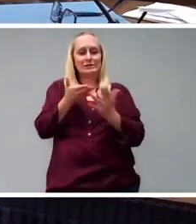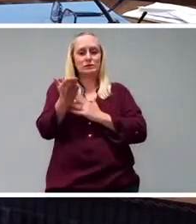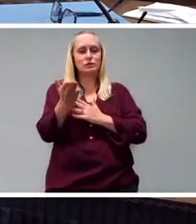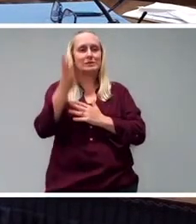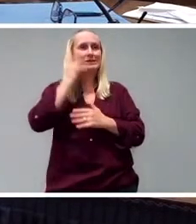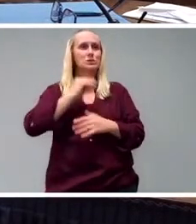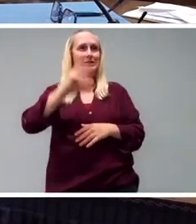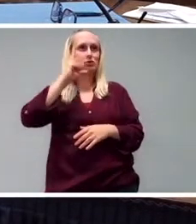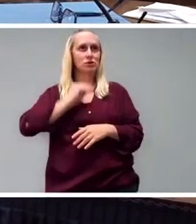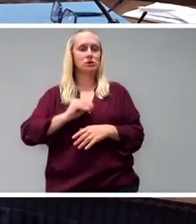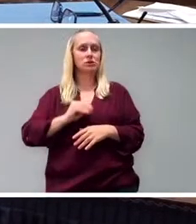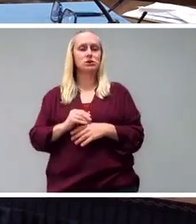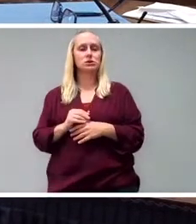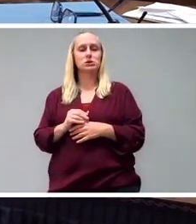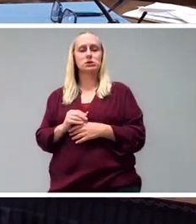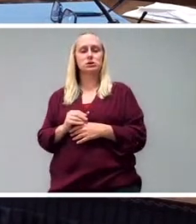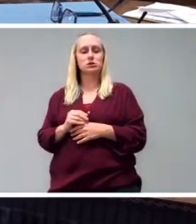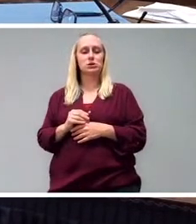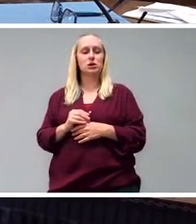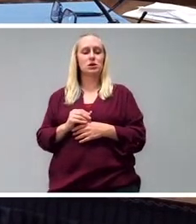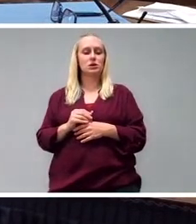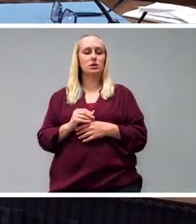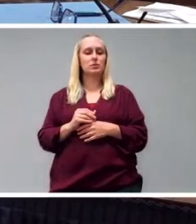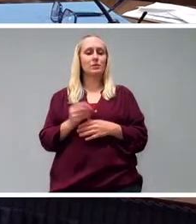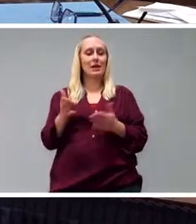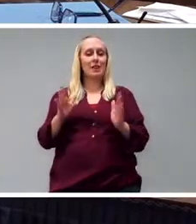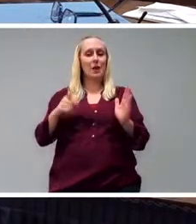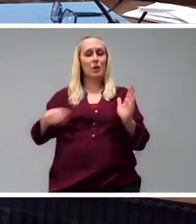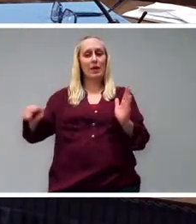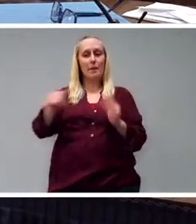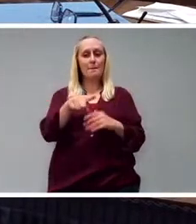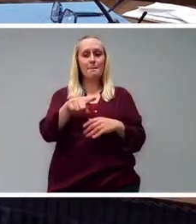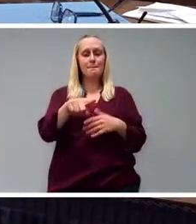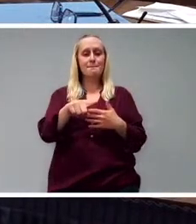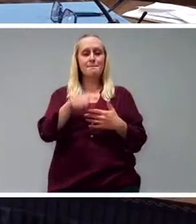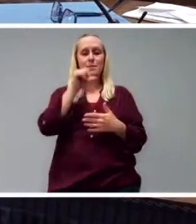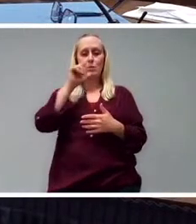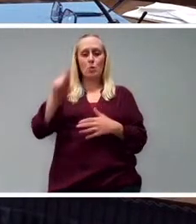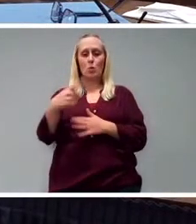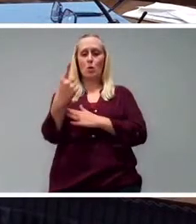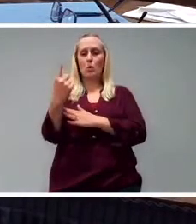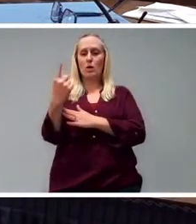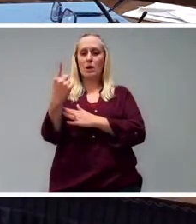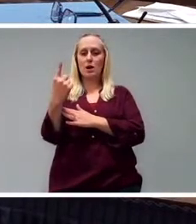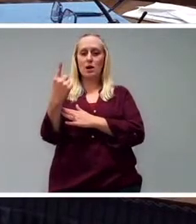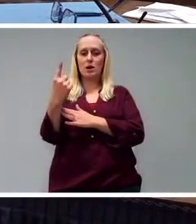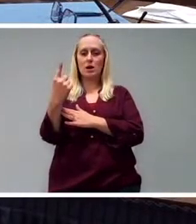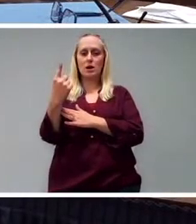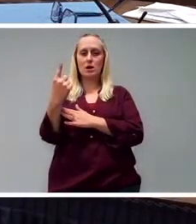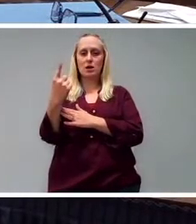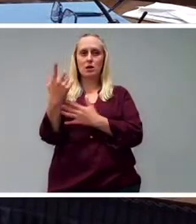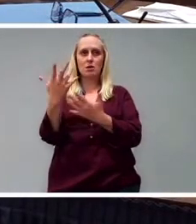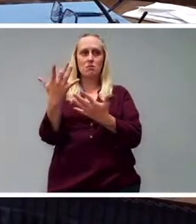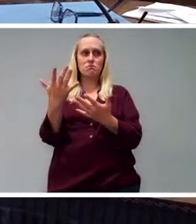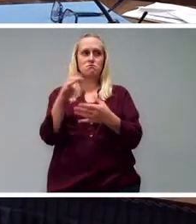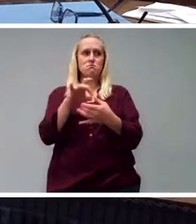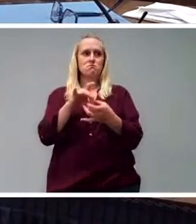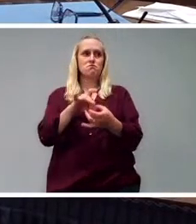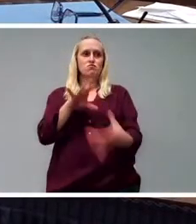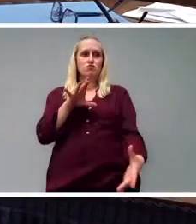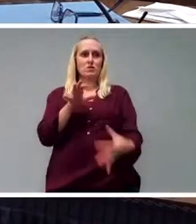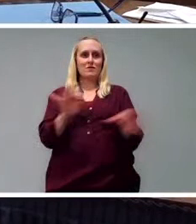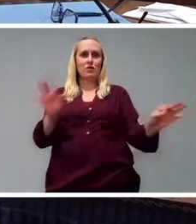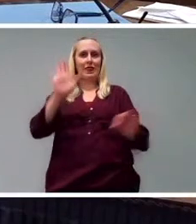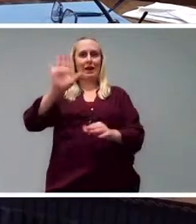and it's really allowed them not just to break free from their own